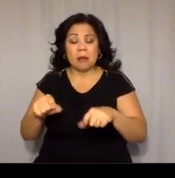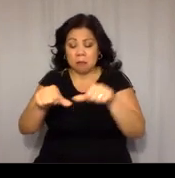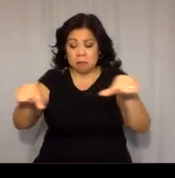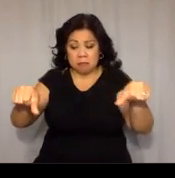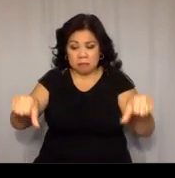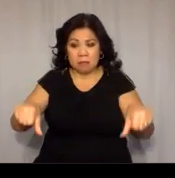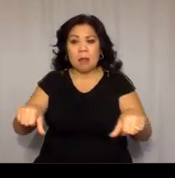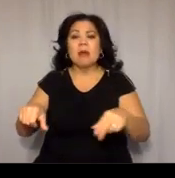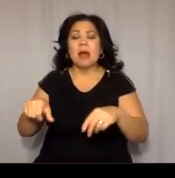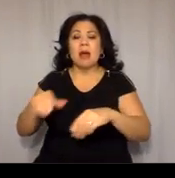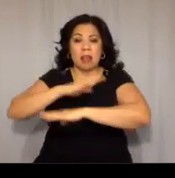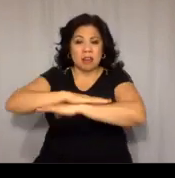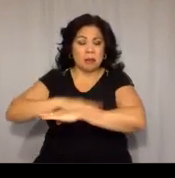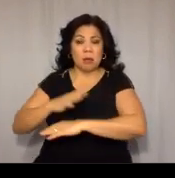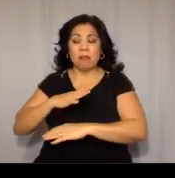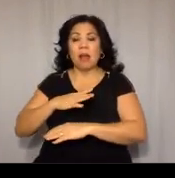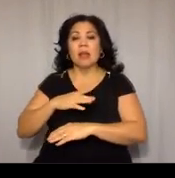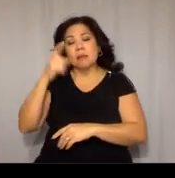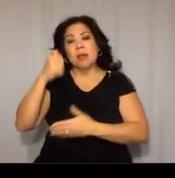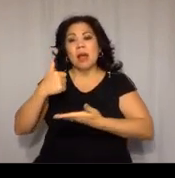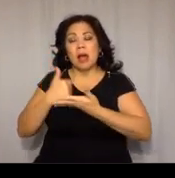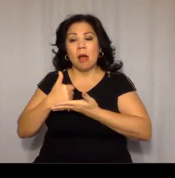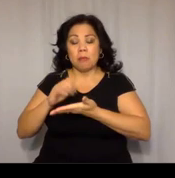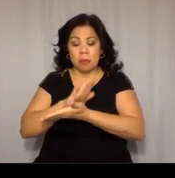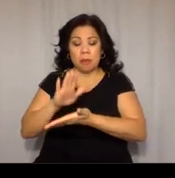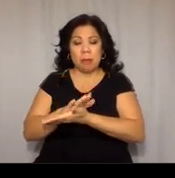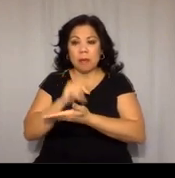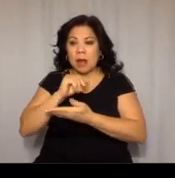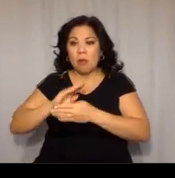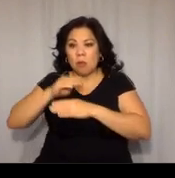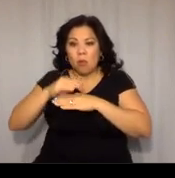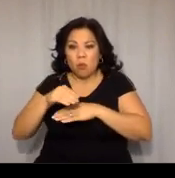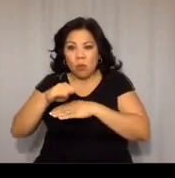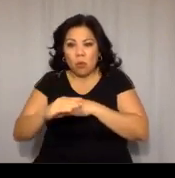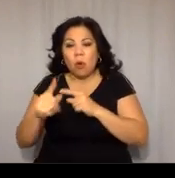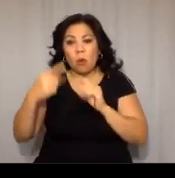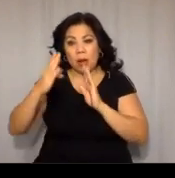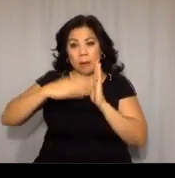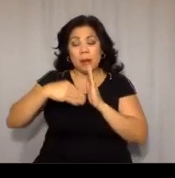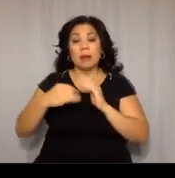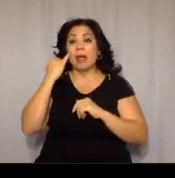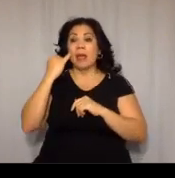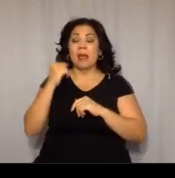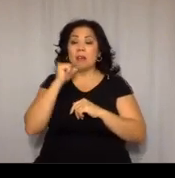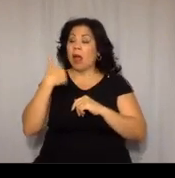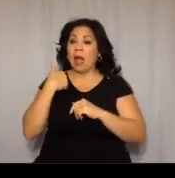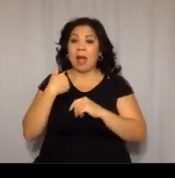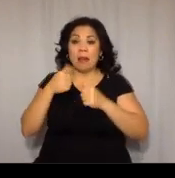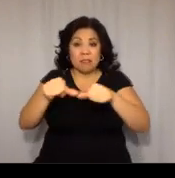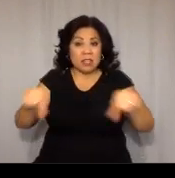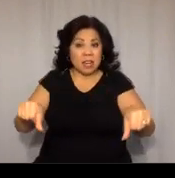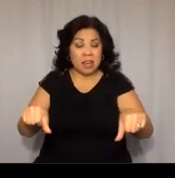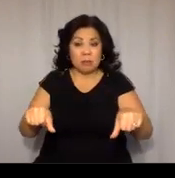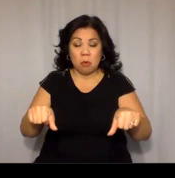It would be great because it keeps the paper from wrinkling when you're putting the paint on. But if you don't have tape and a board, don't